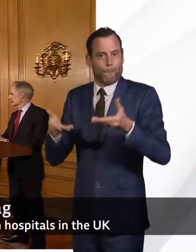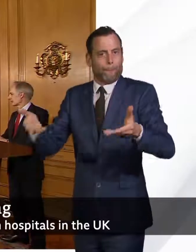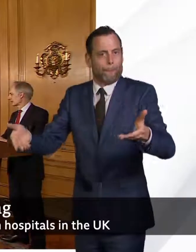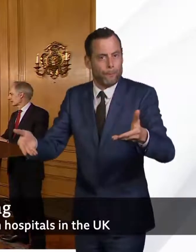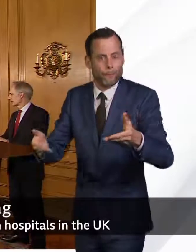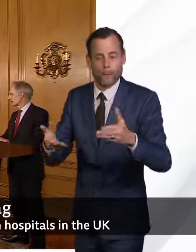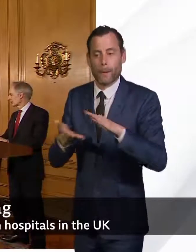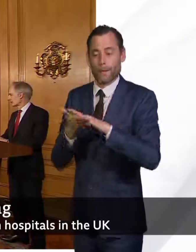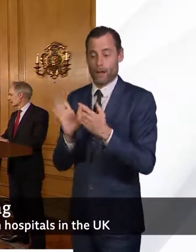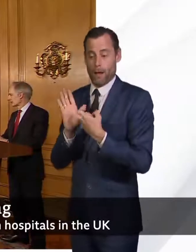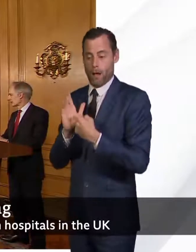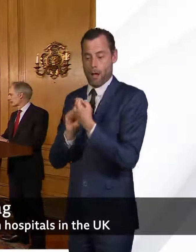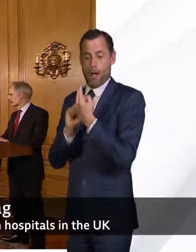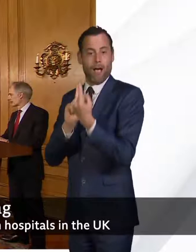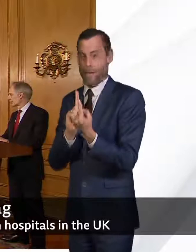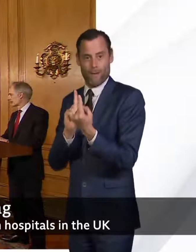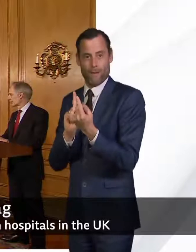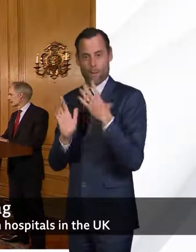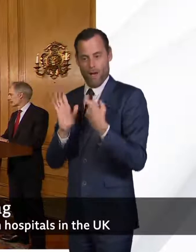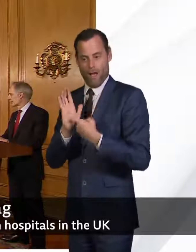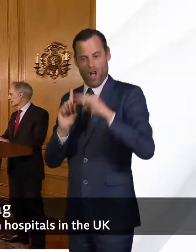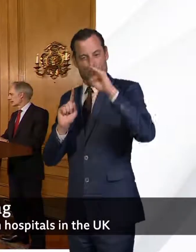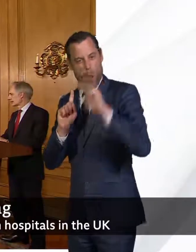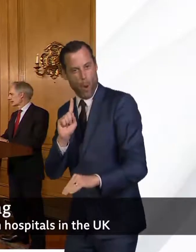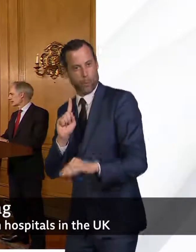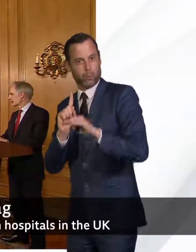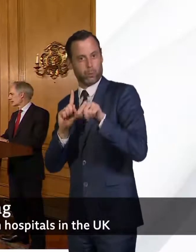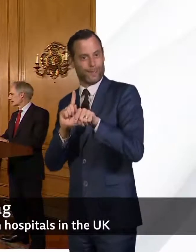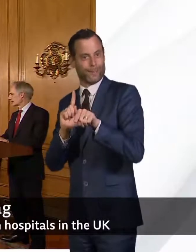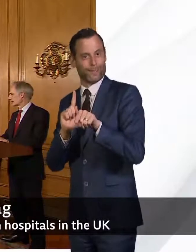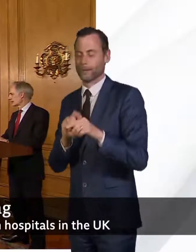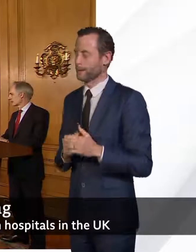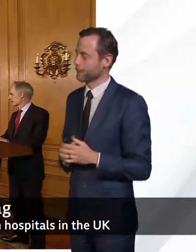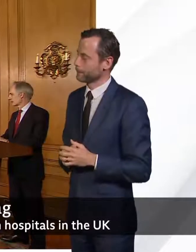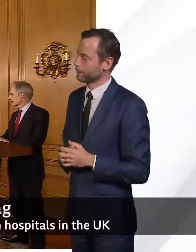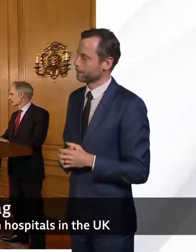keep the R down by catching those who they may have transmitted the